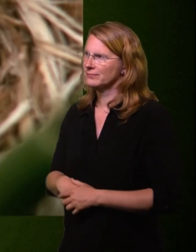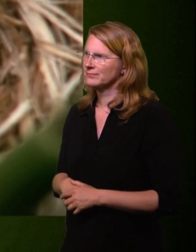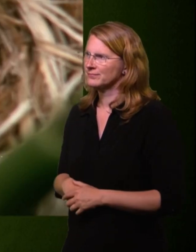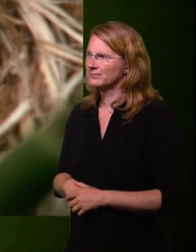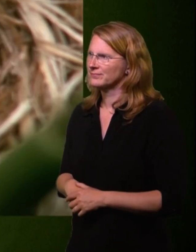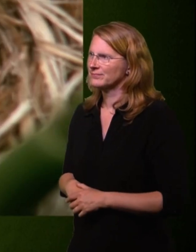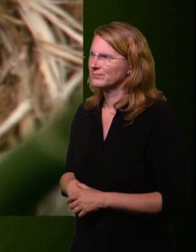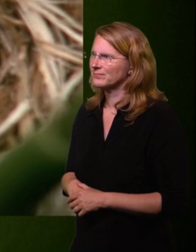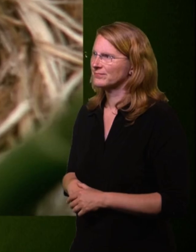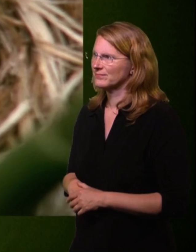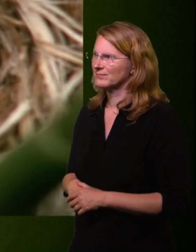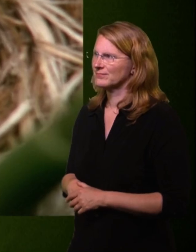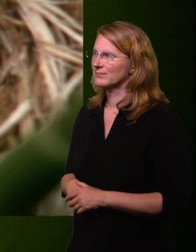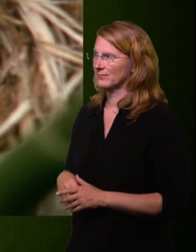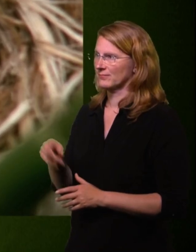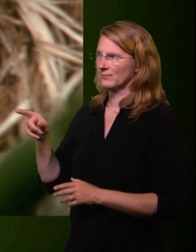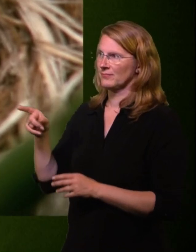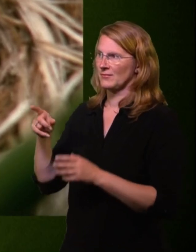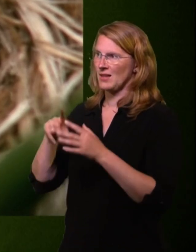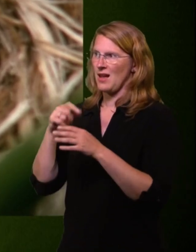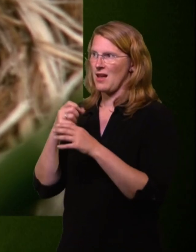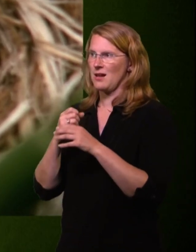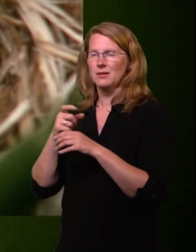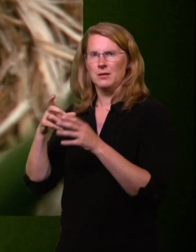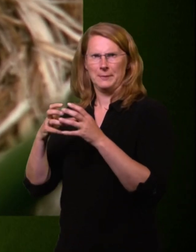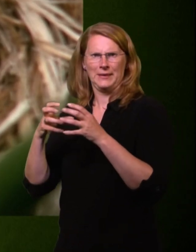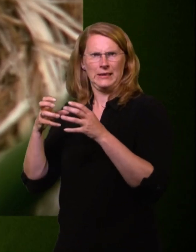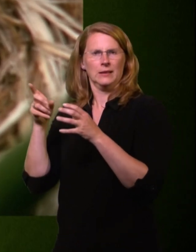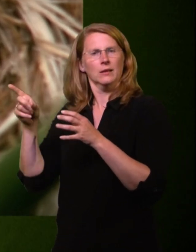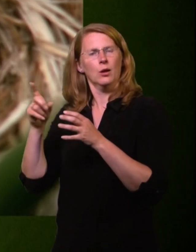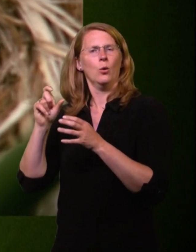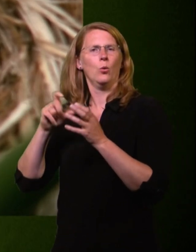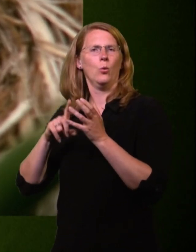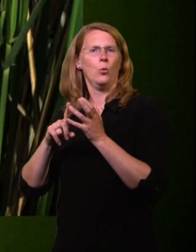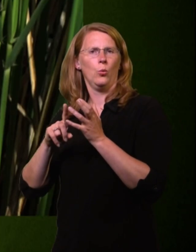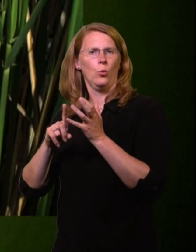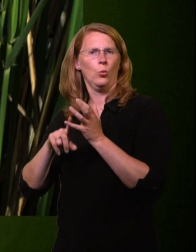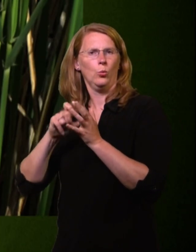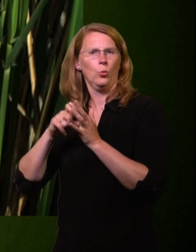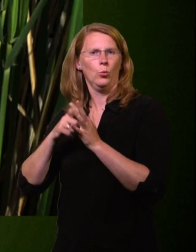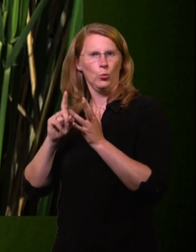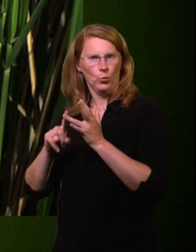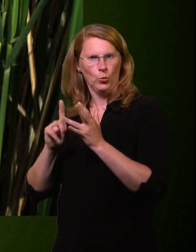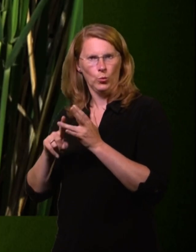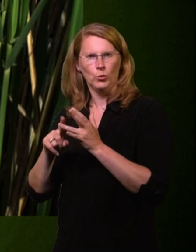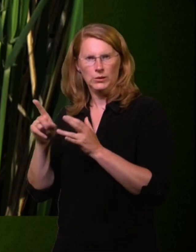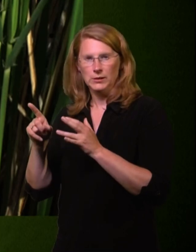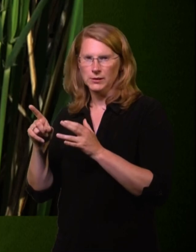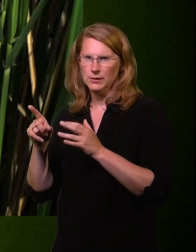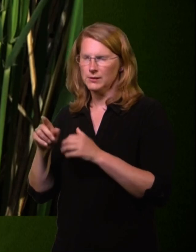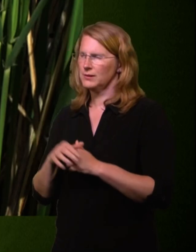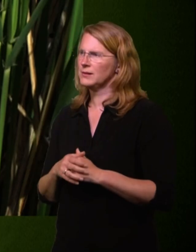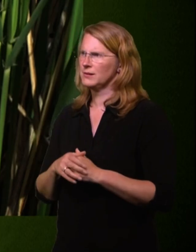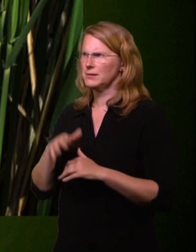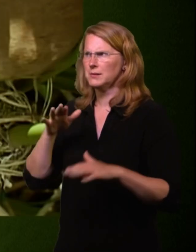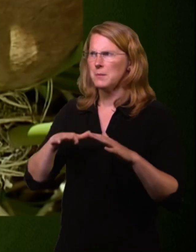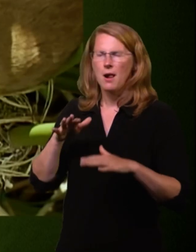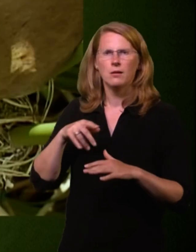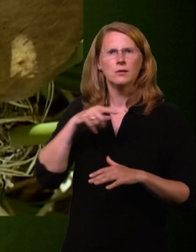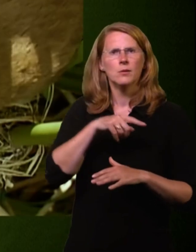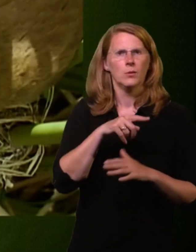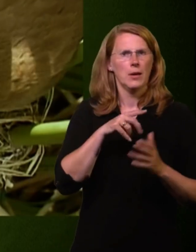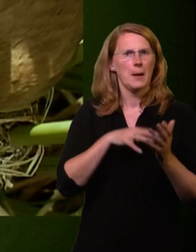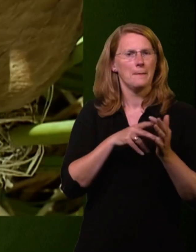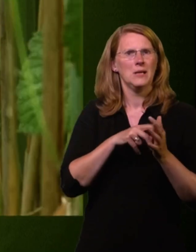nest, but it's similar enough to the eggs of the meadow pipit, of the tree, hang on, what is it? It's the